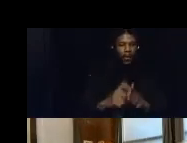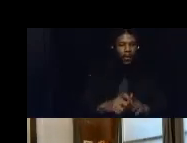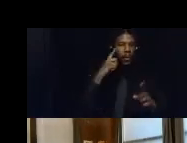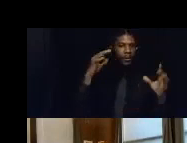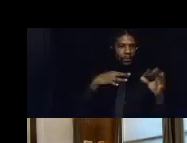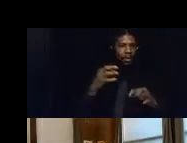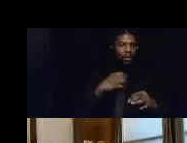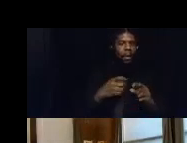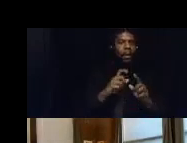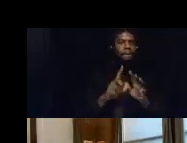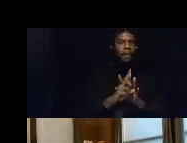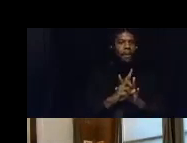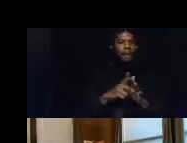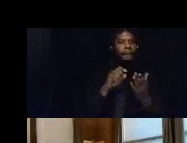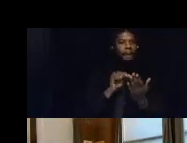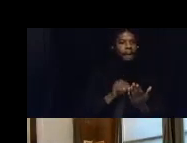we'll be